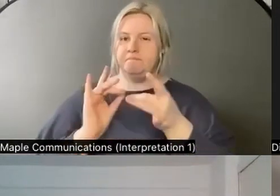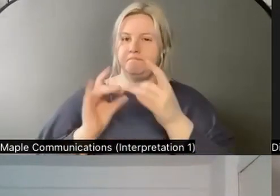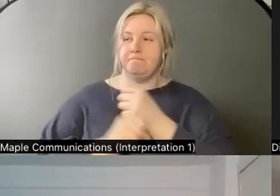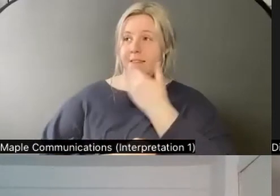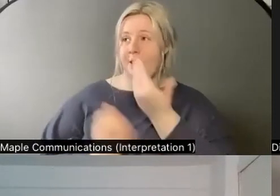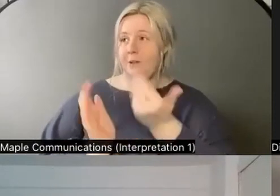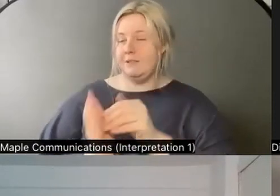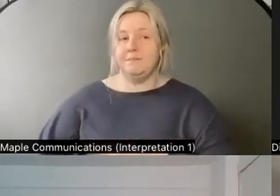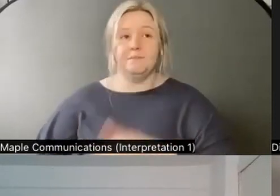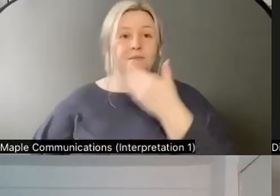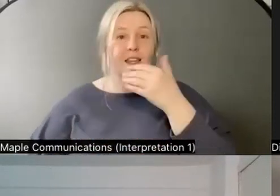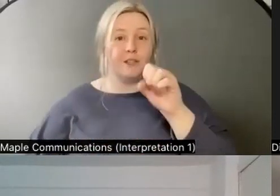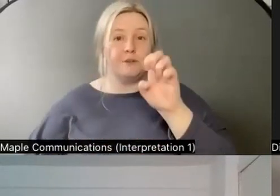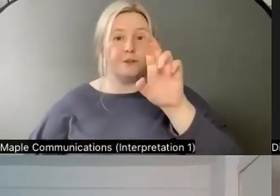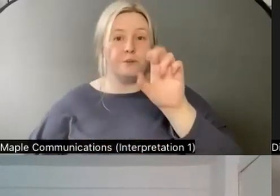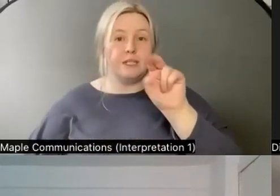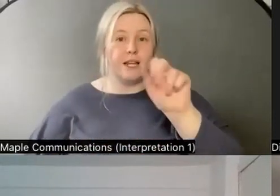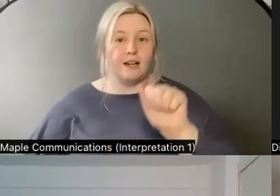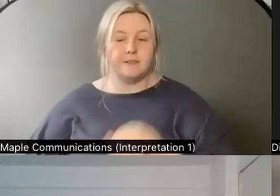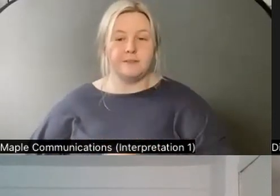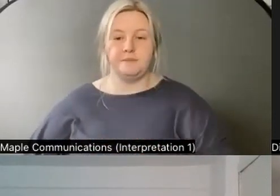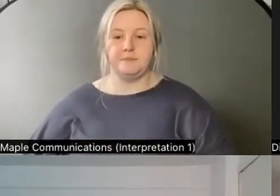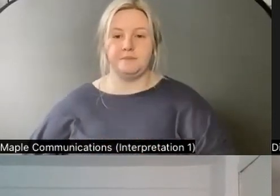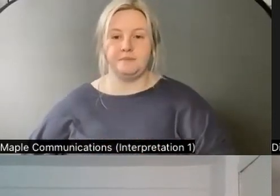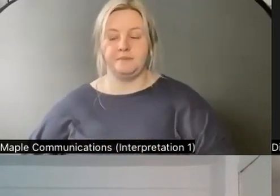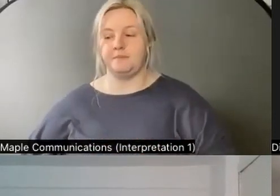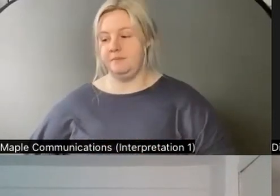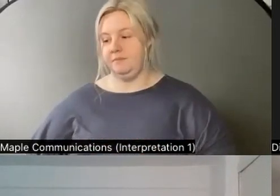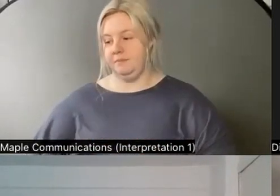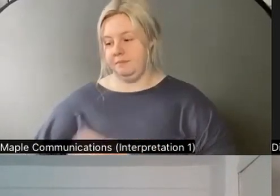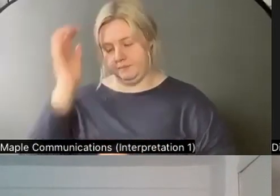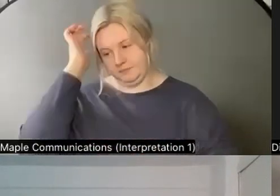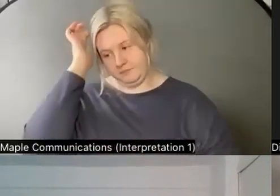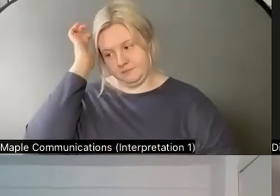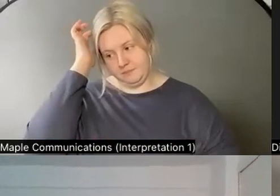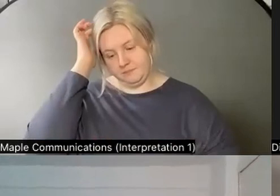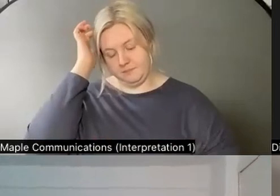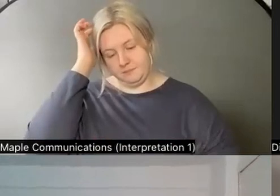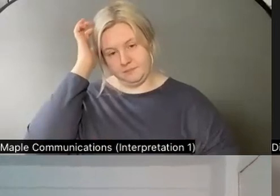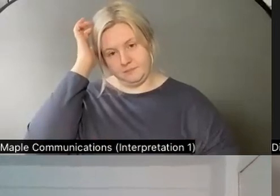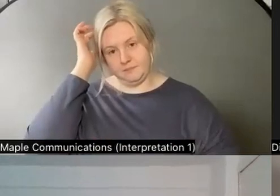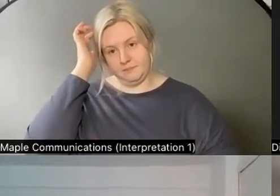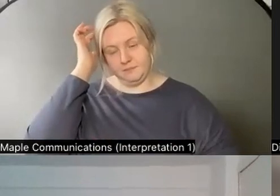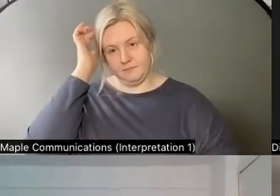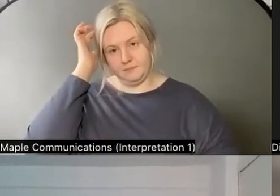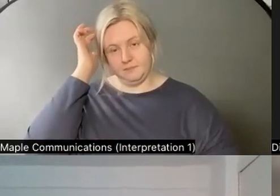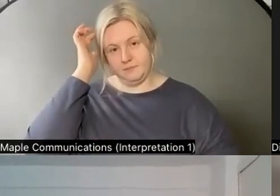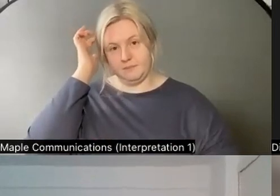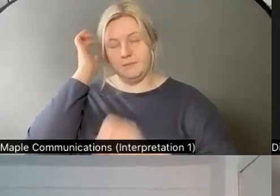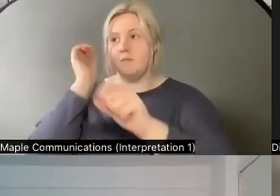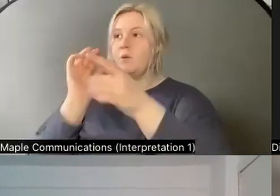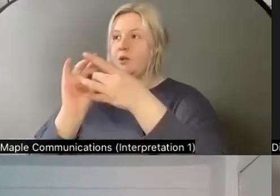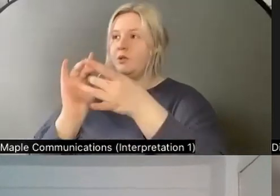you, Serena. Yeah, what you said about how close we are to the original purpose of